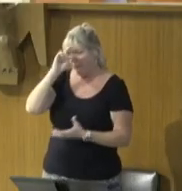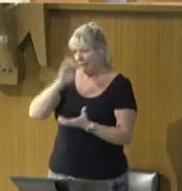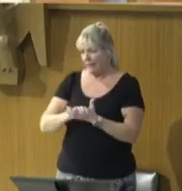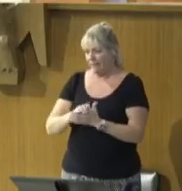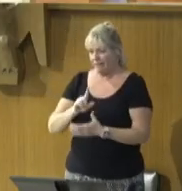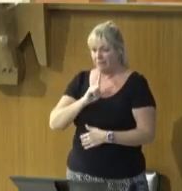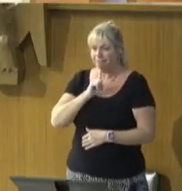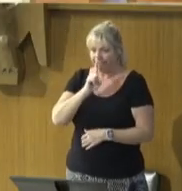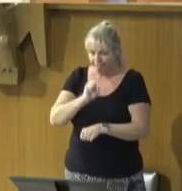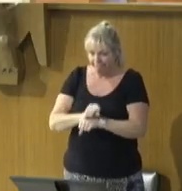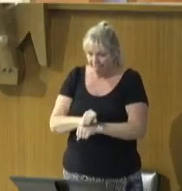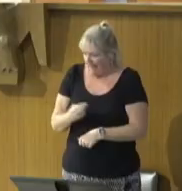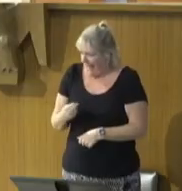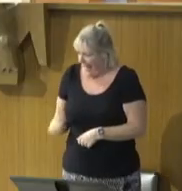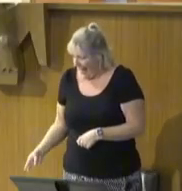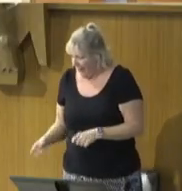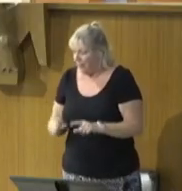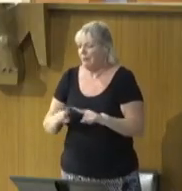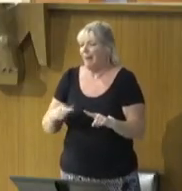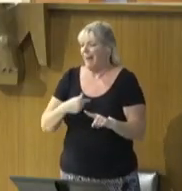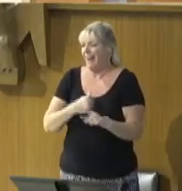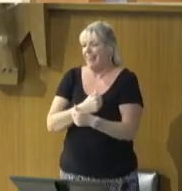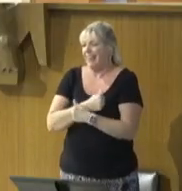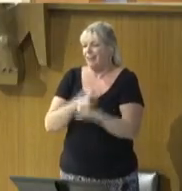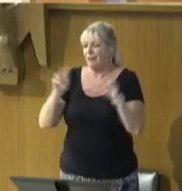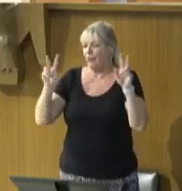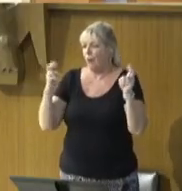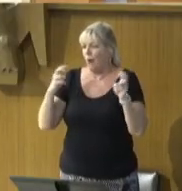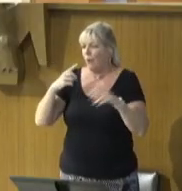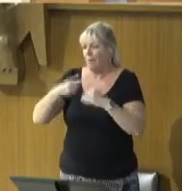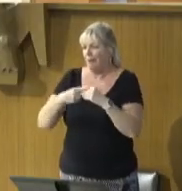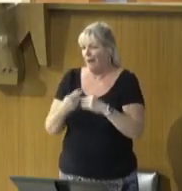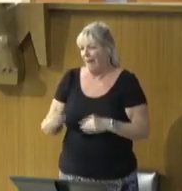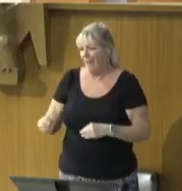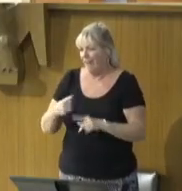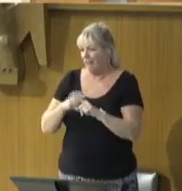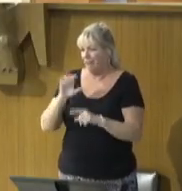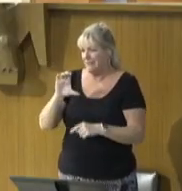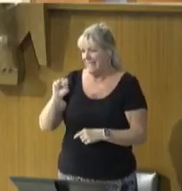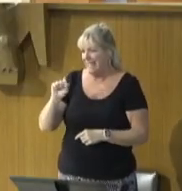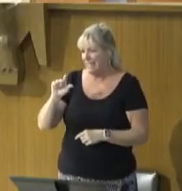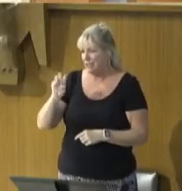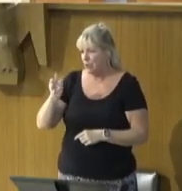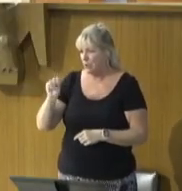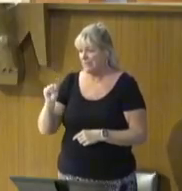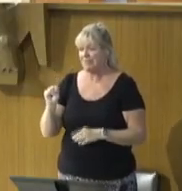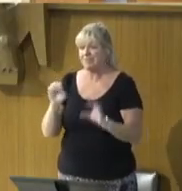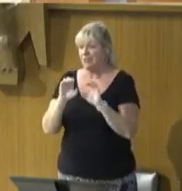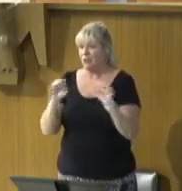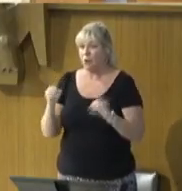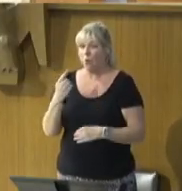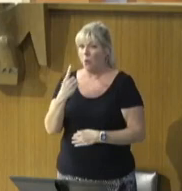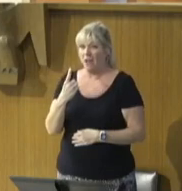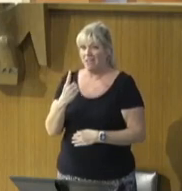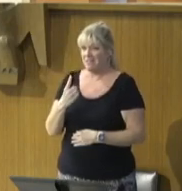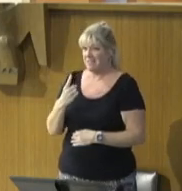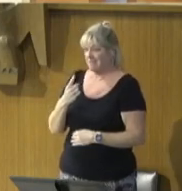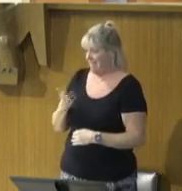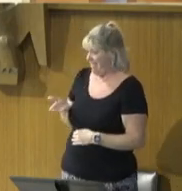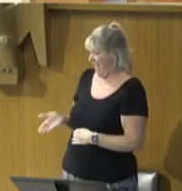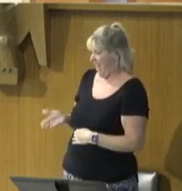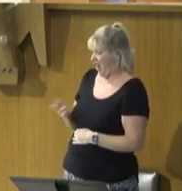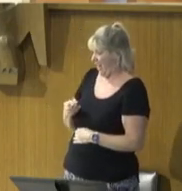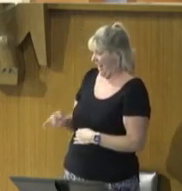but I love a quotation about hell from C.S. Lewis where he says this, No one is in hell involuntarily.